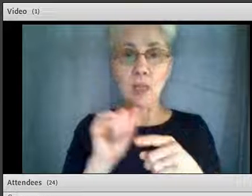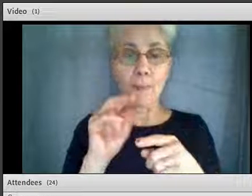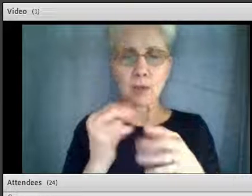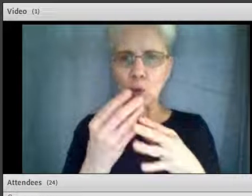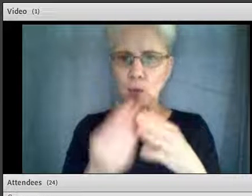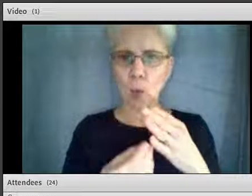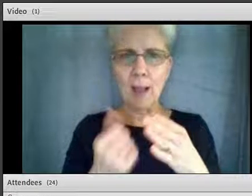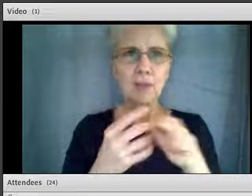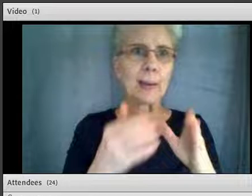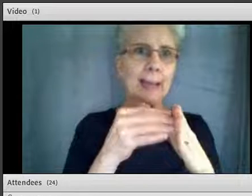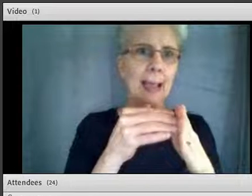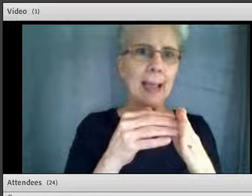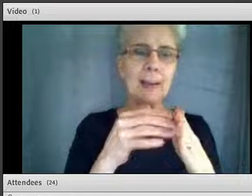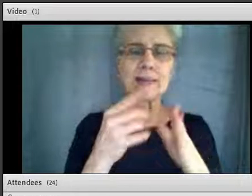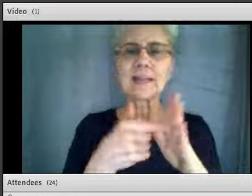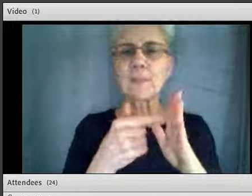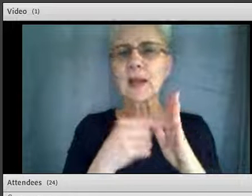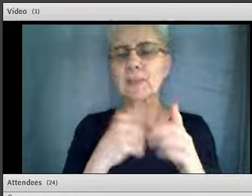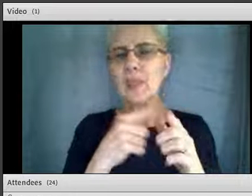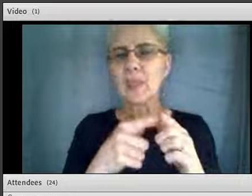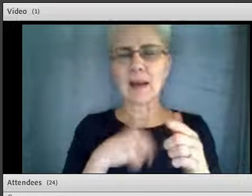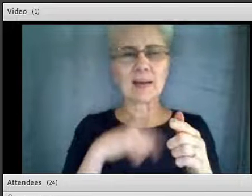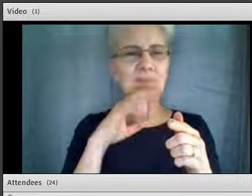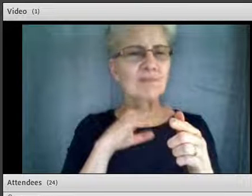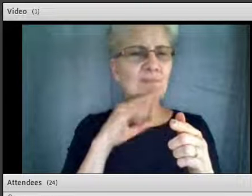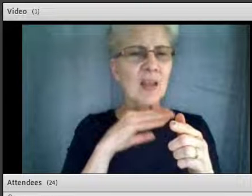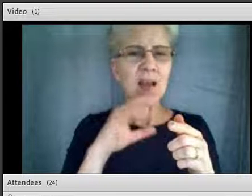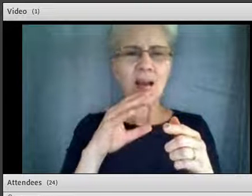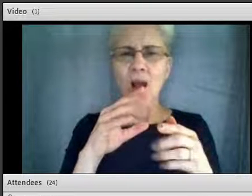I get content that was underneath it, and it starts to